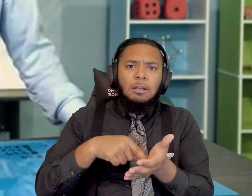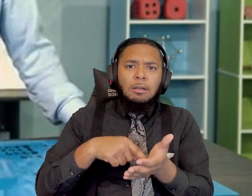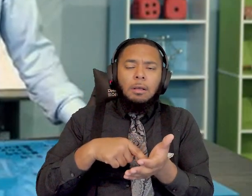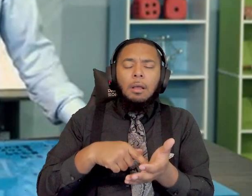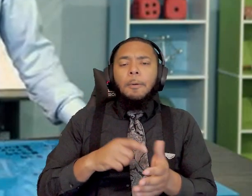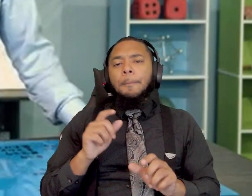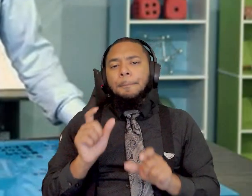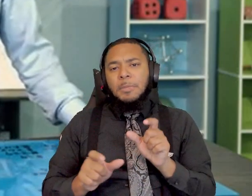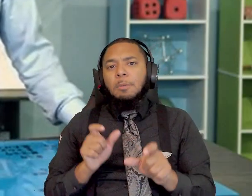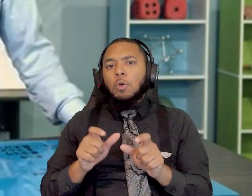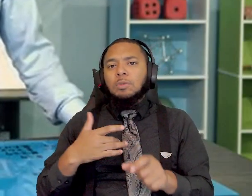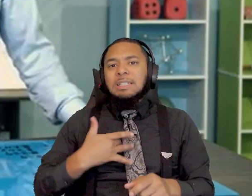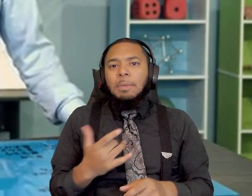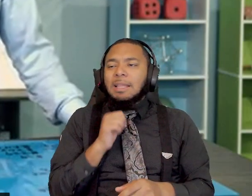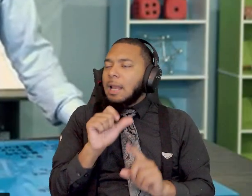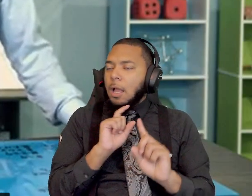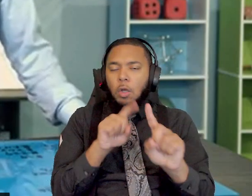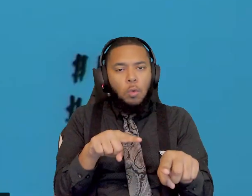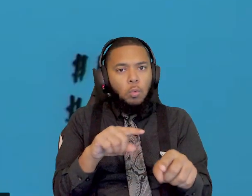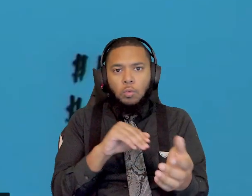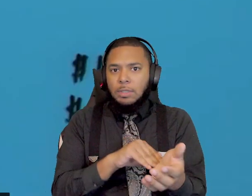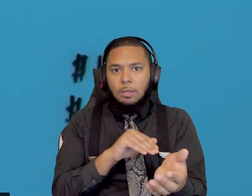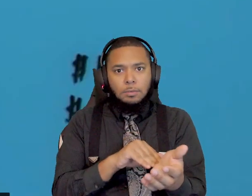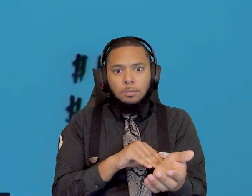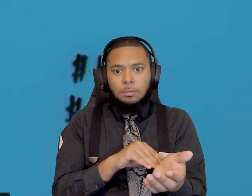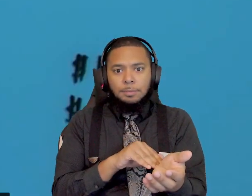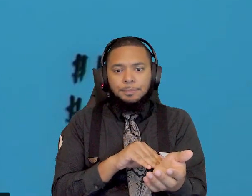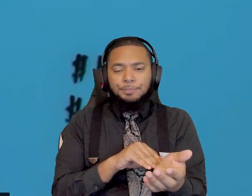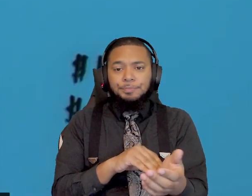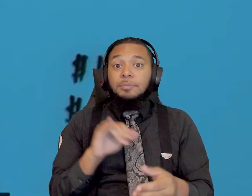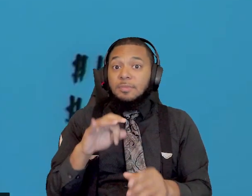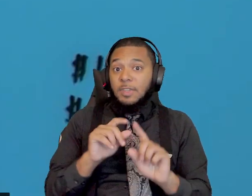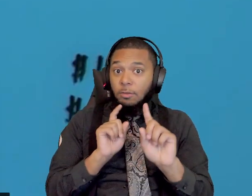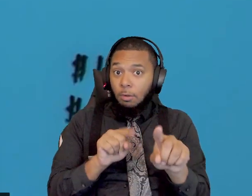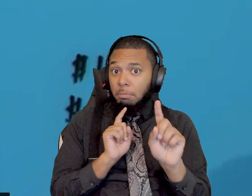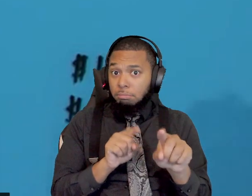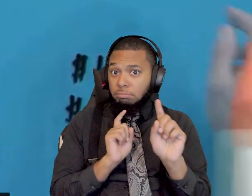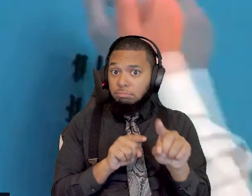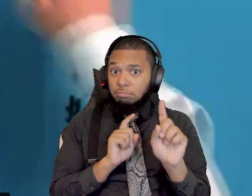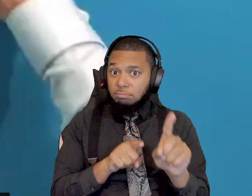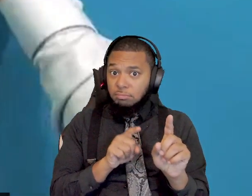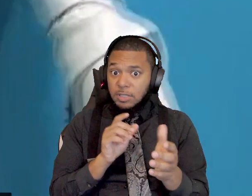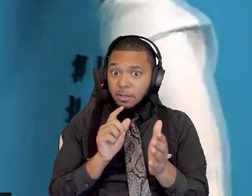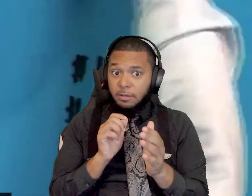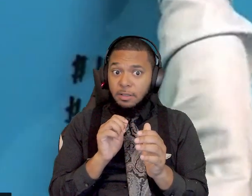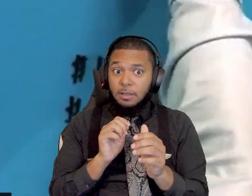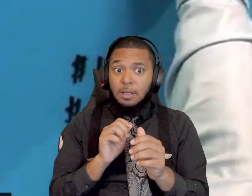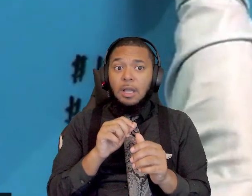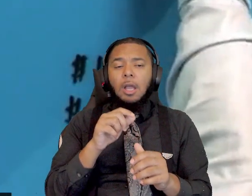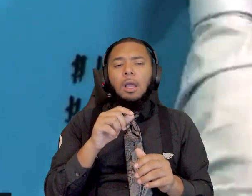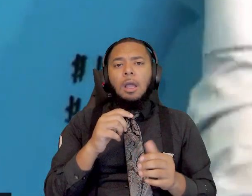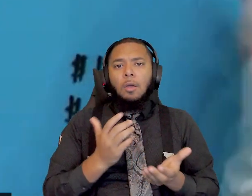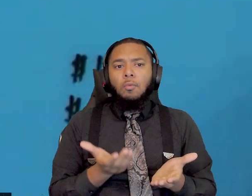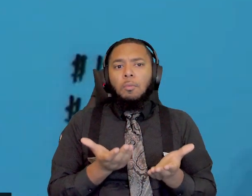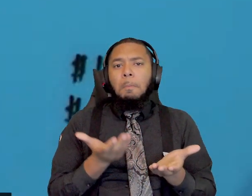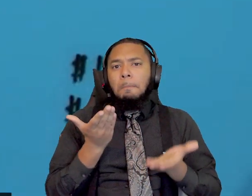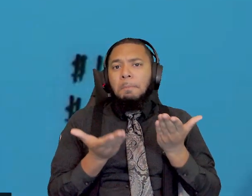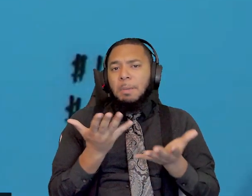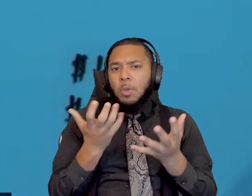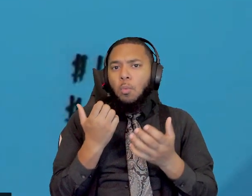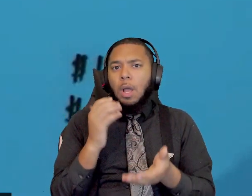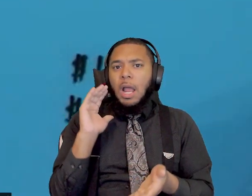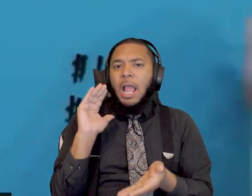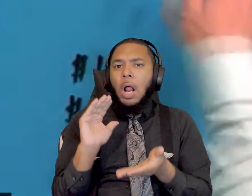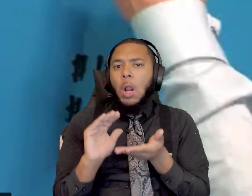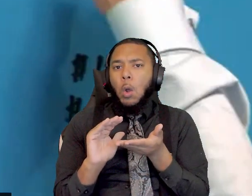to the doctor very frequently because if you're going to go to the doctor pretty frequently you might consider a low deductible plan